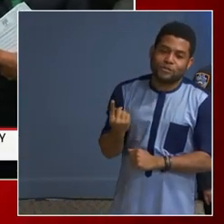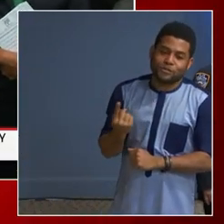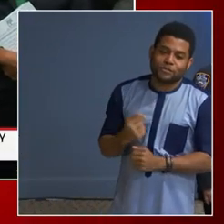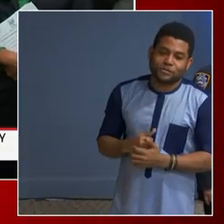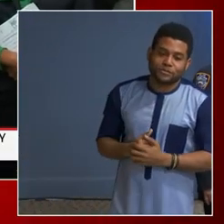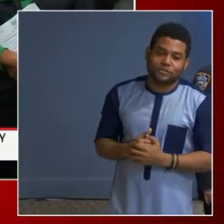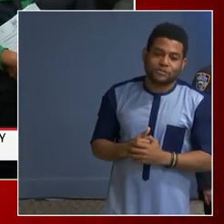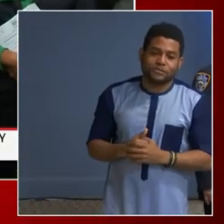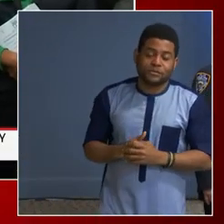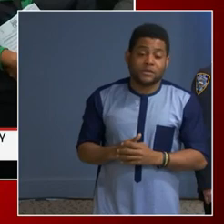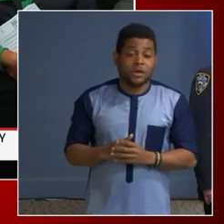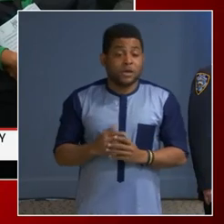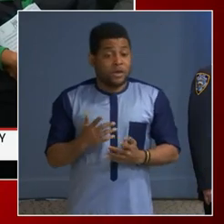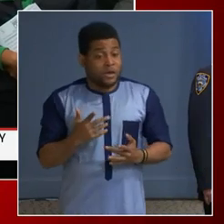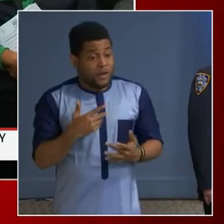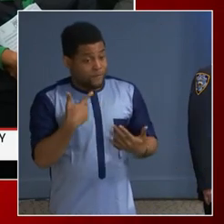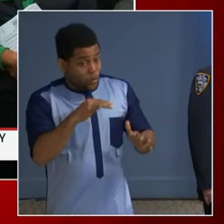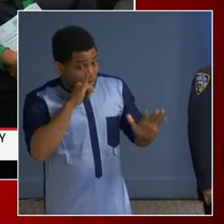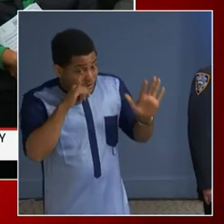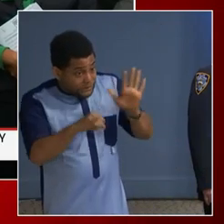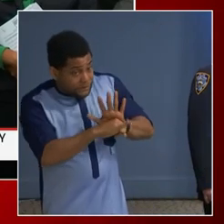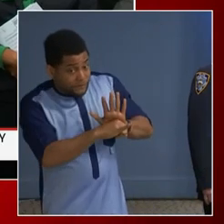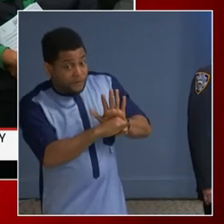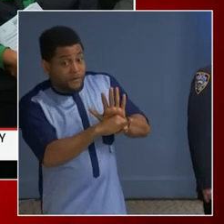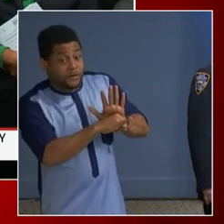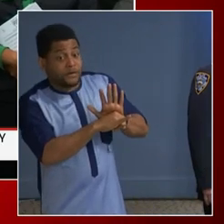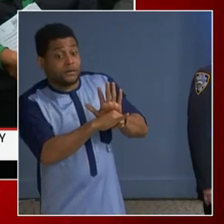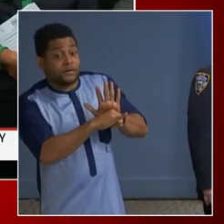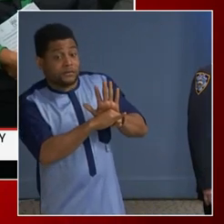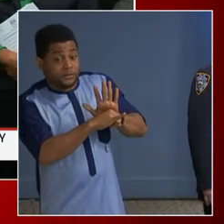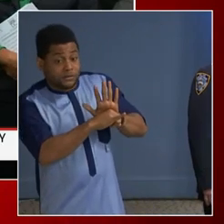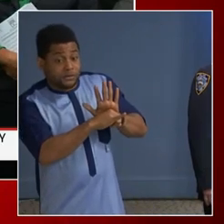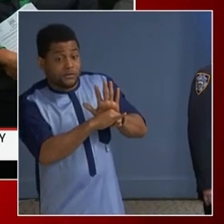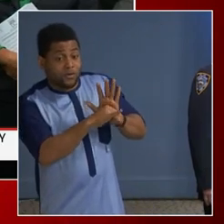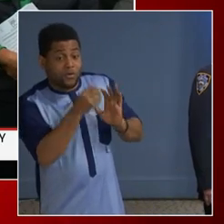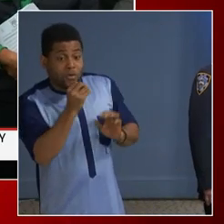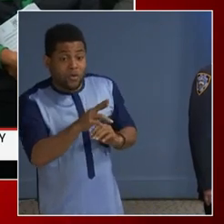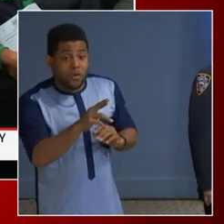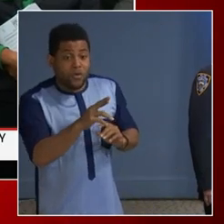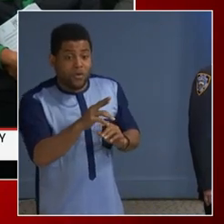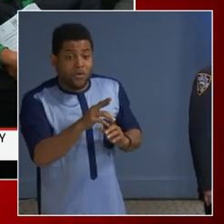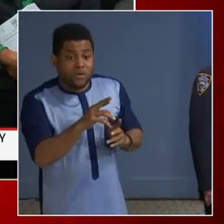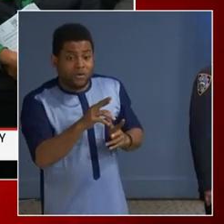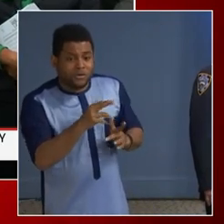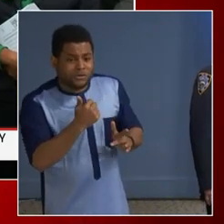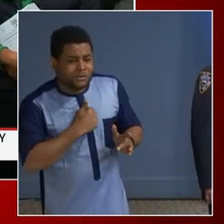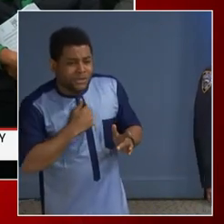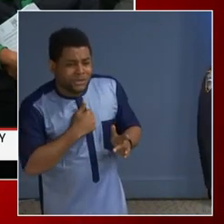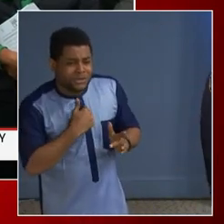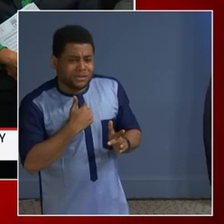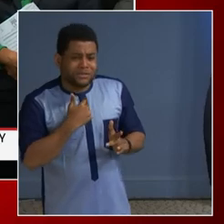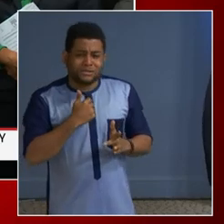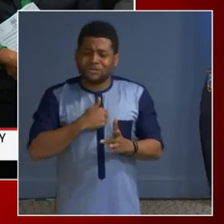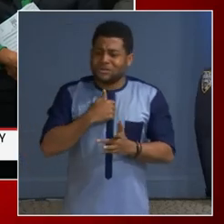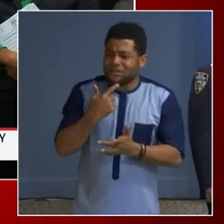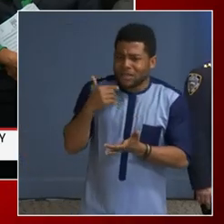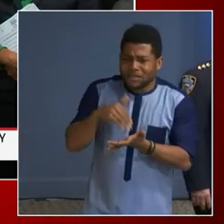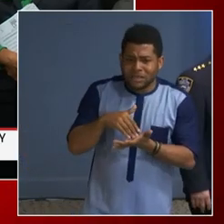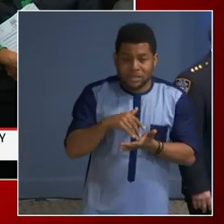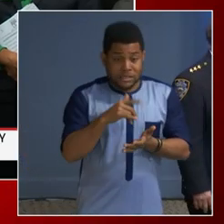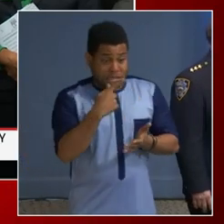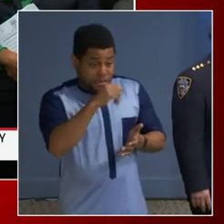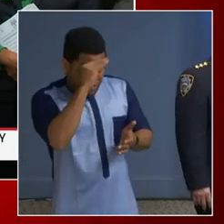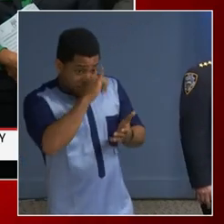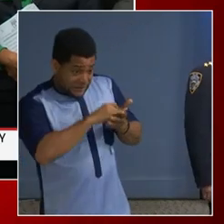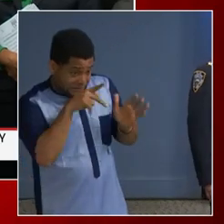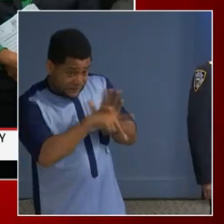killed, have you identified him or spoken to family or friends? I'm sorry, say again? The man who was killed here, have you spoken to